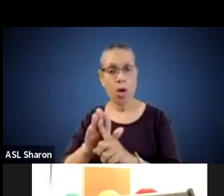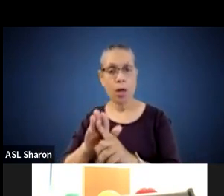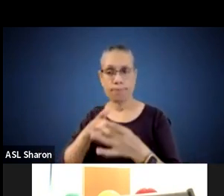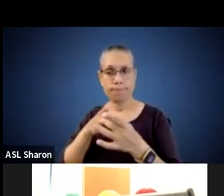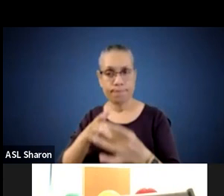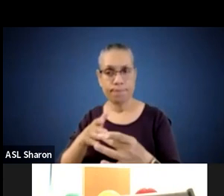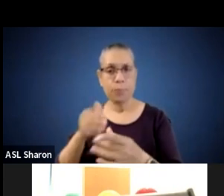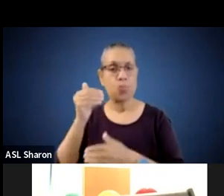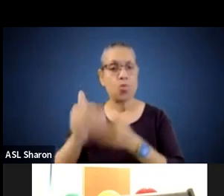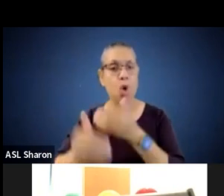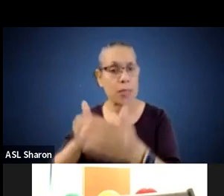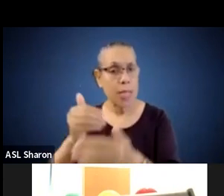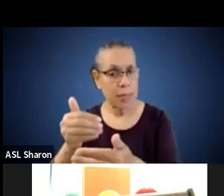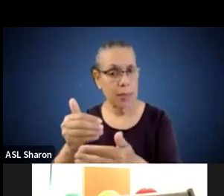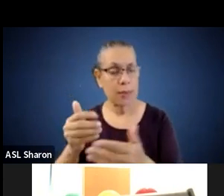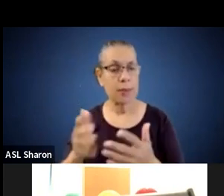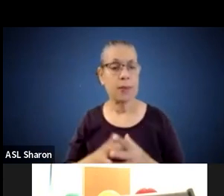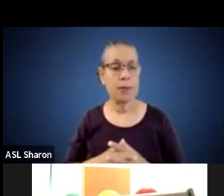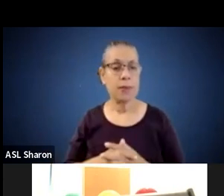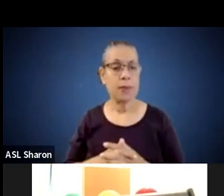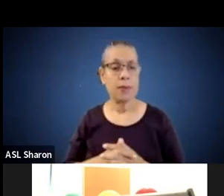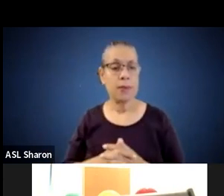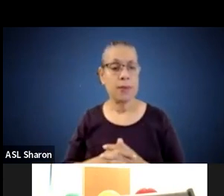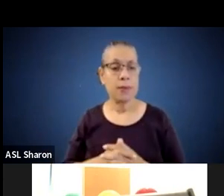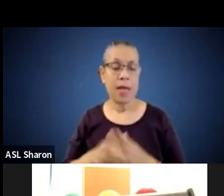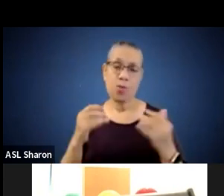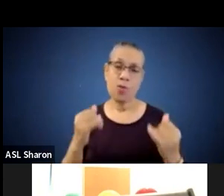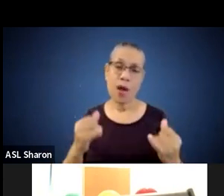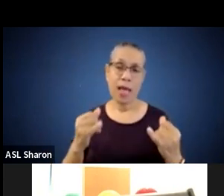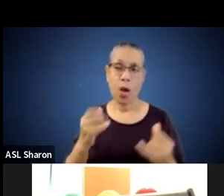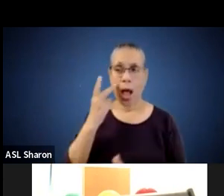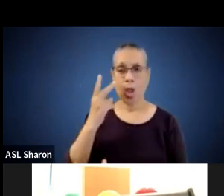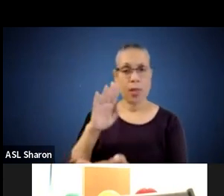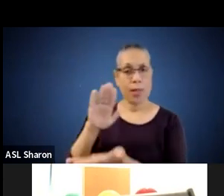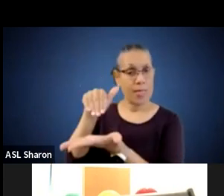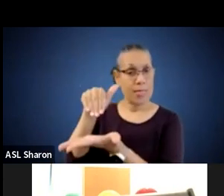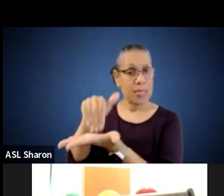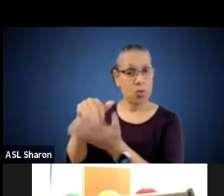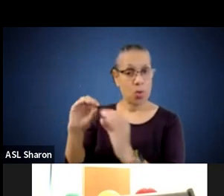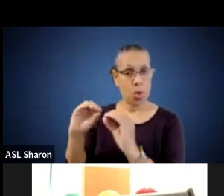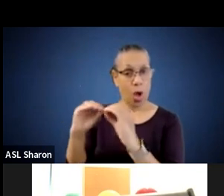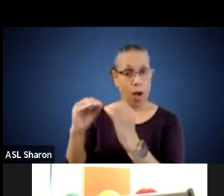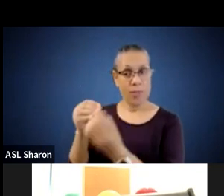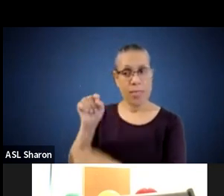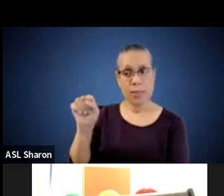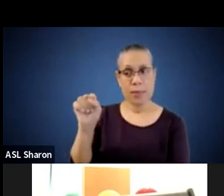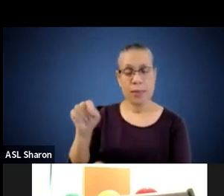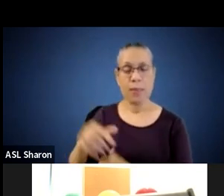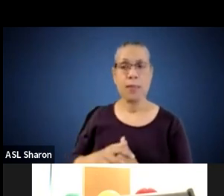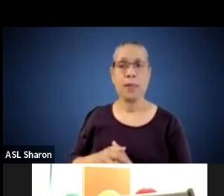um and even as I look at at the central office for example I know how much that has